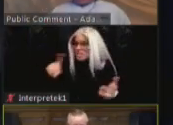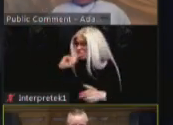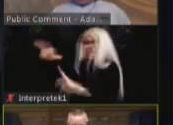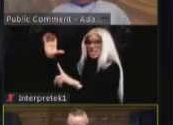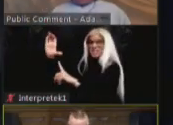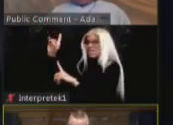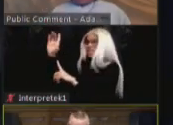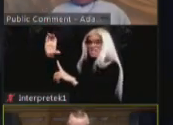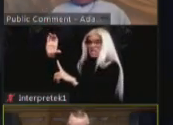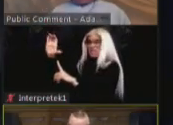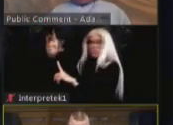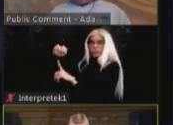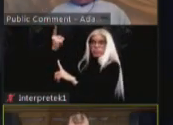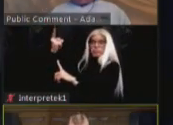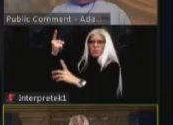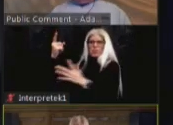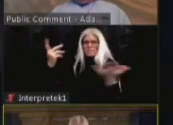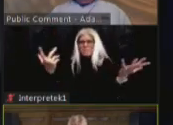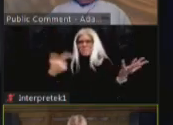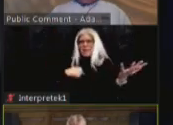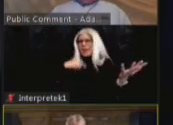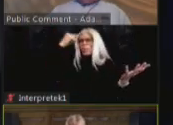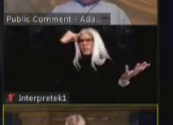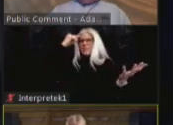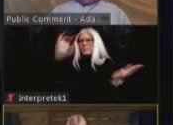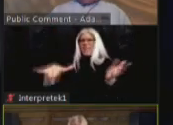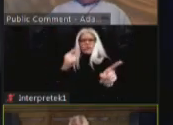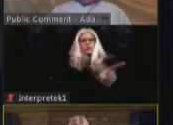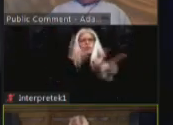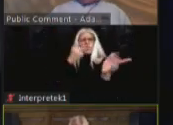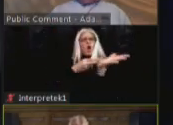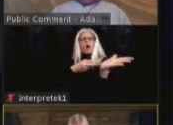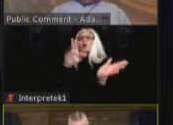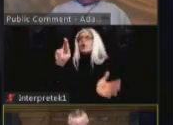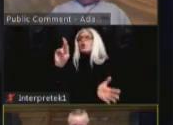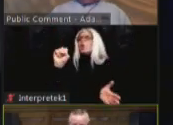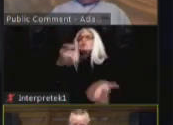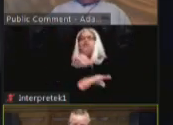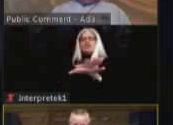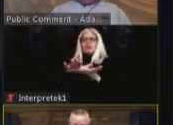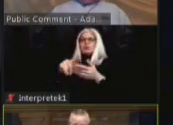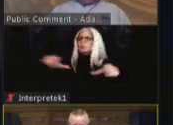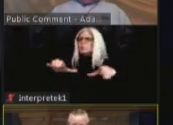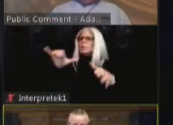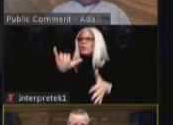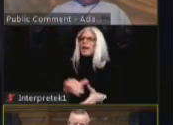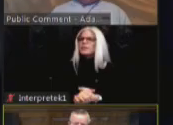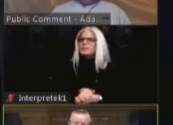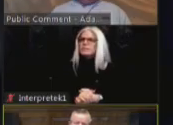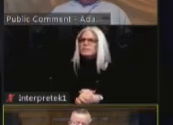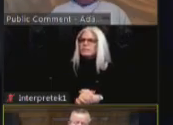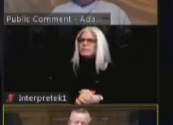was kosher to be doing at a city commission meeting. And there again, we don't know